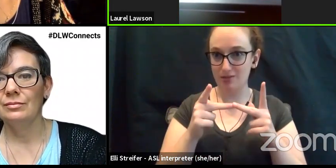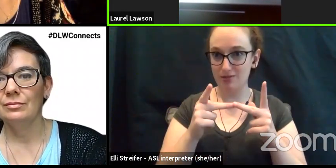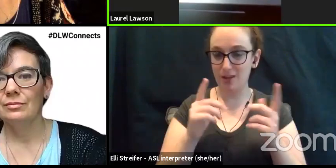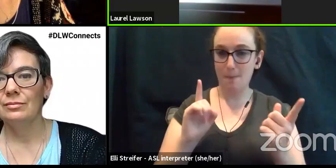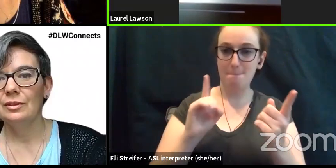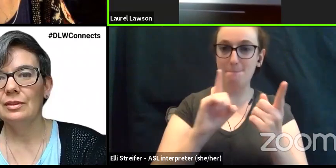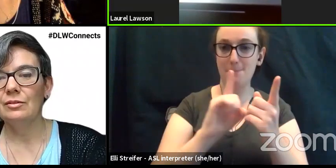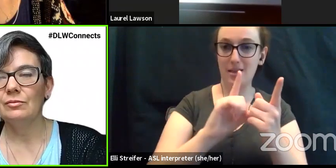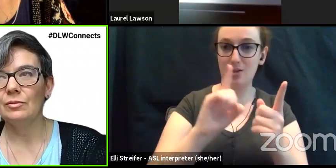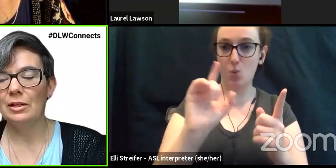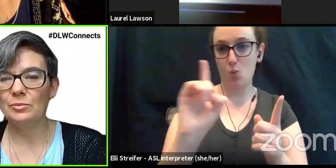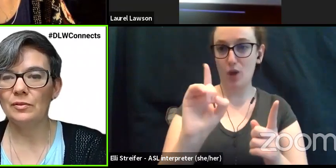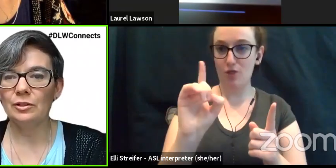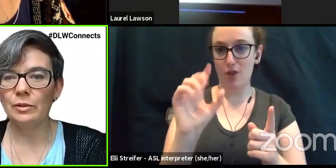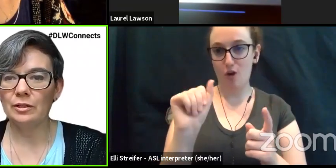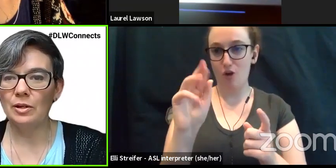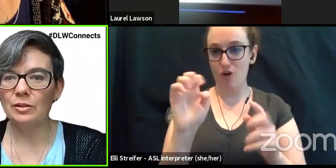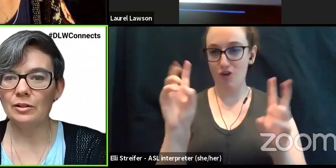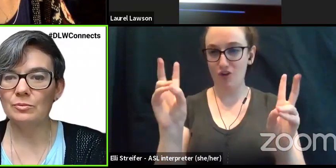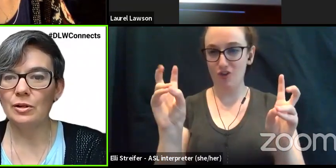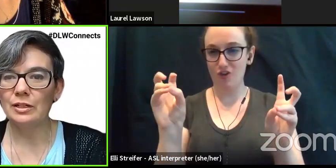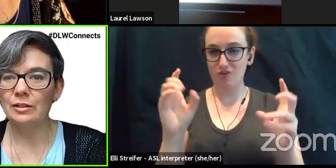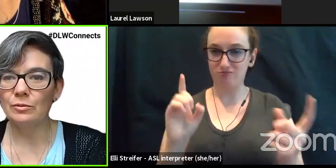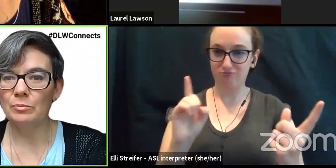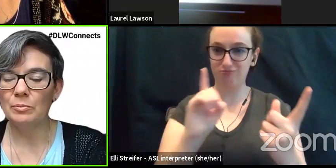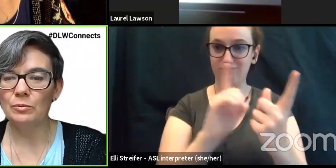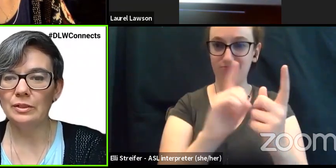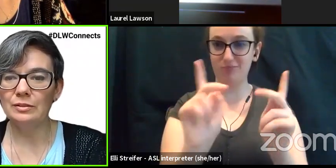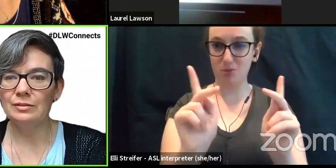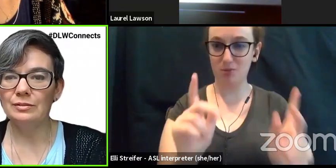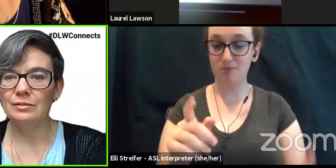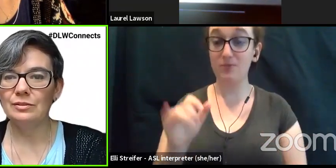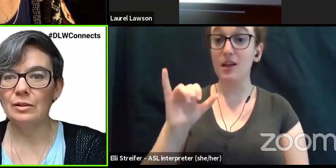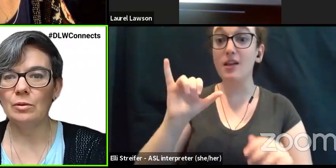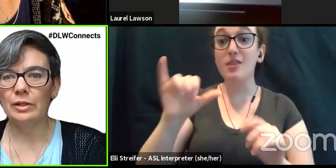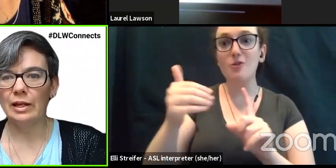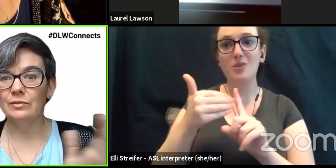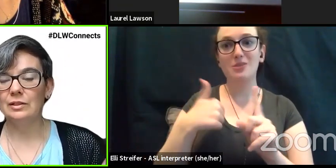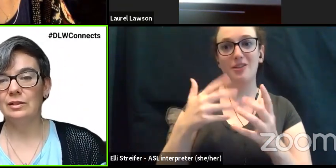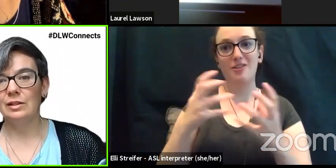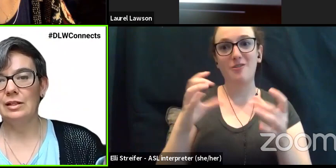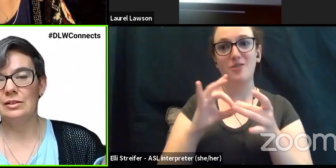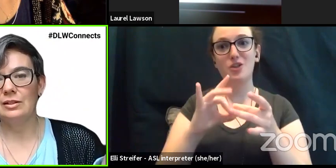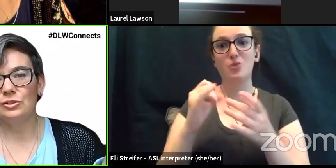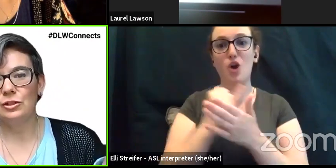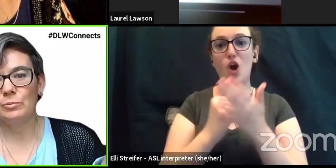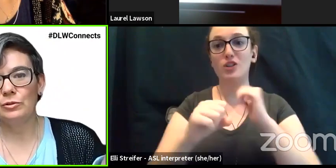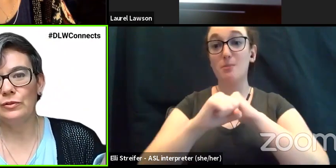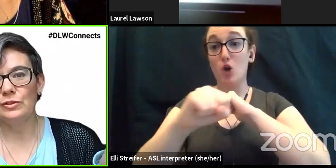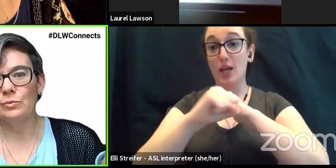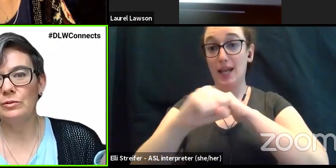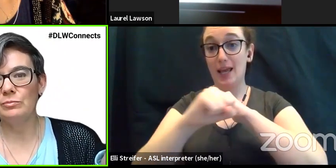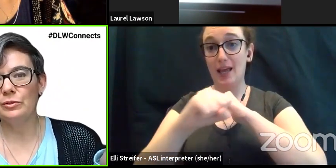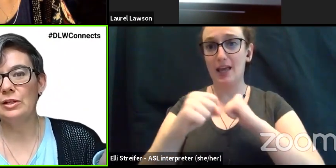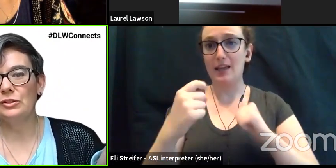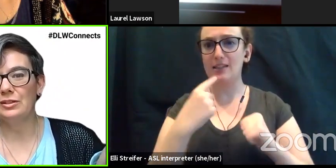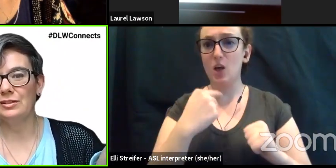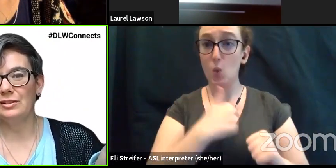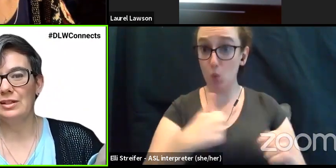are. That reminds me really quick about arts marketing, where people would say, well, we have an ASL interpreter for this